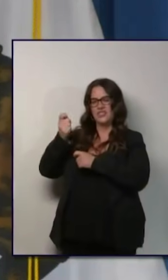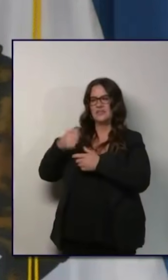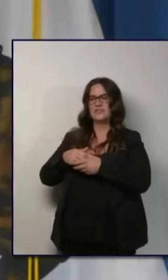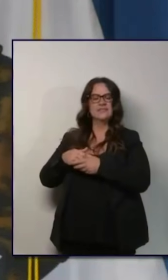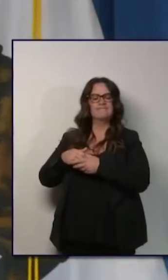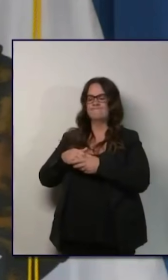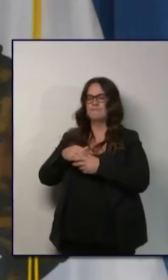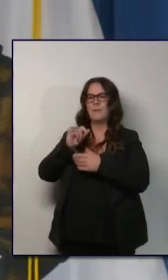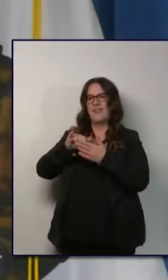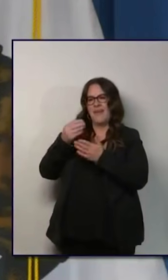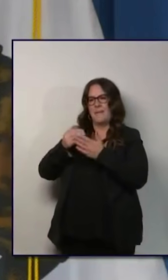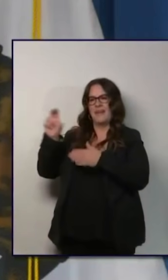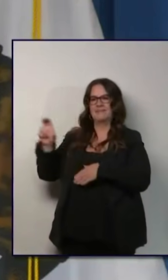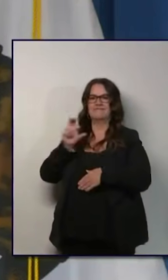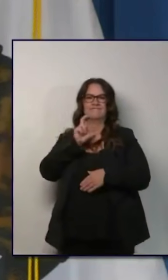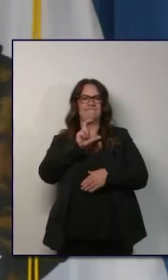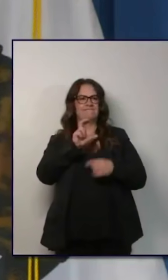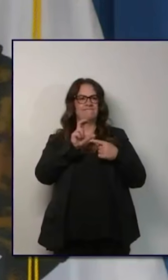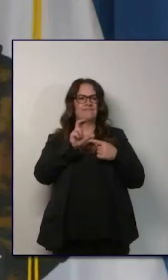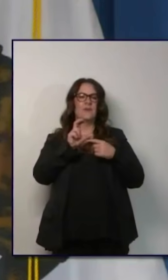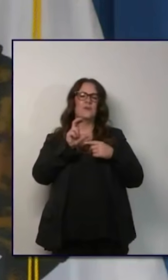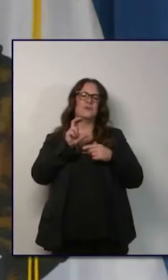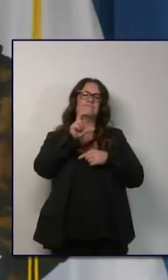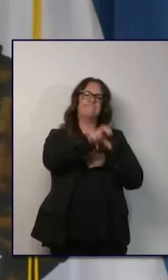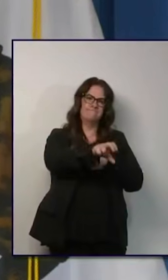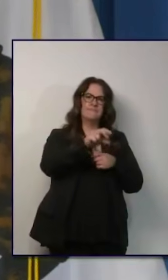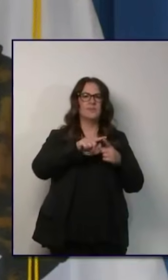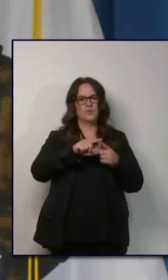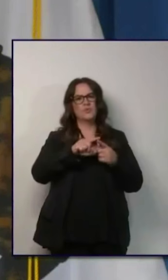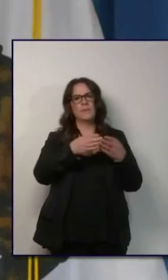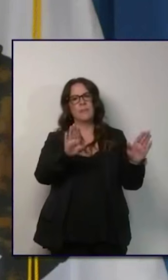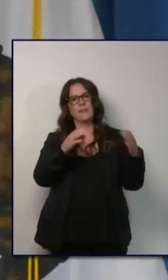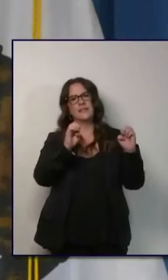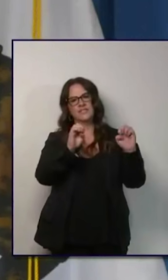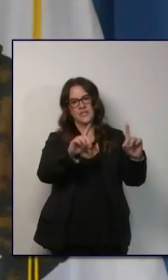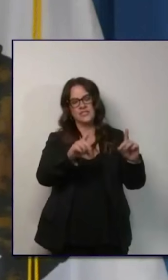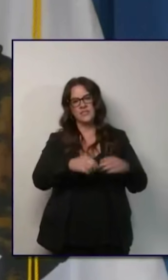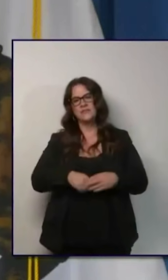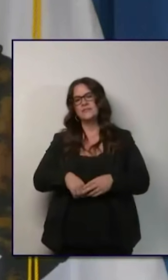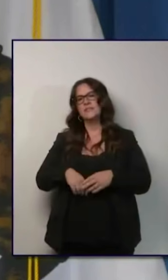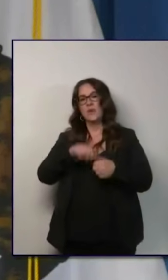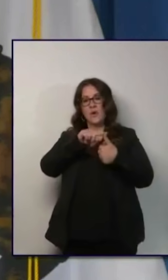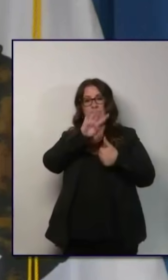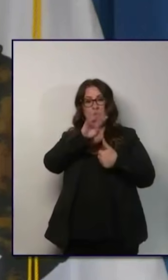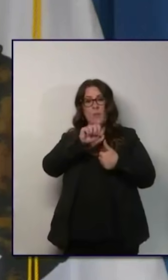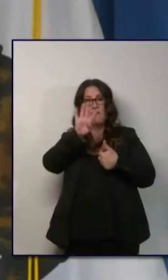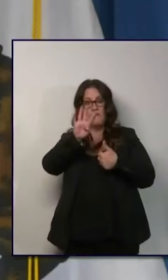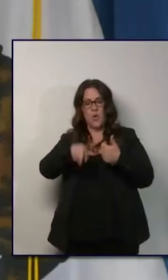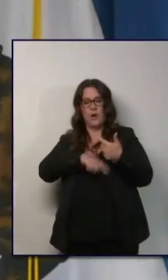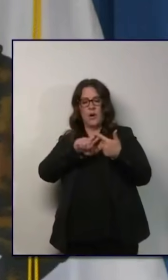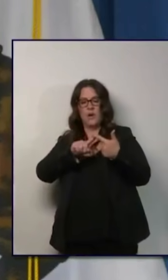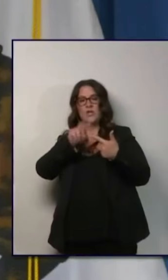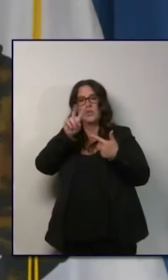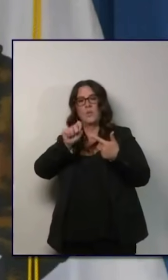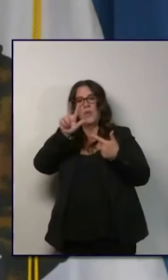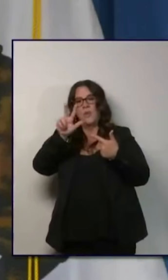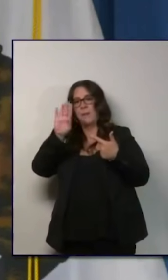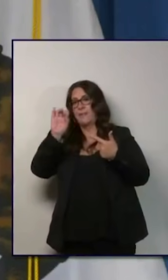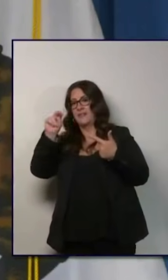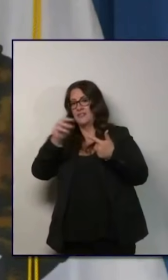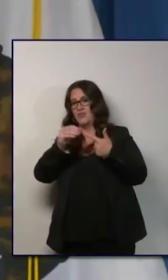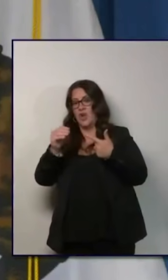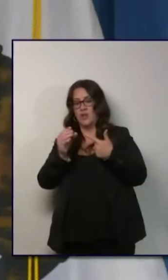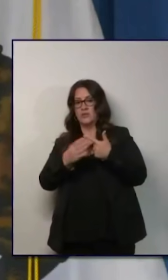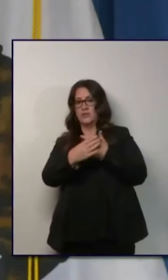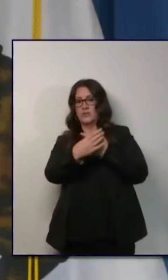immediacy of the crisis in our public education system. So $4.4 and another $2.3 billion. I